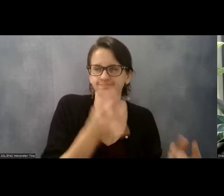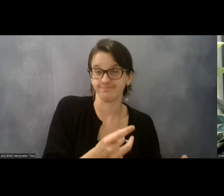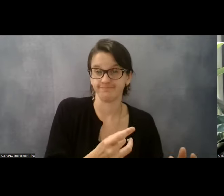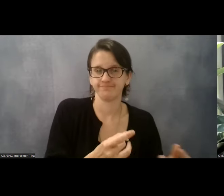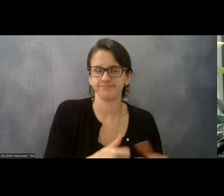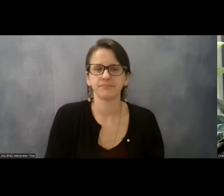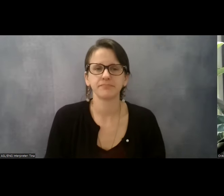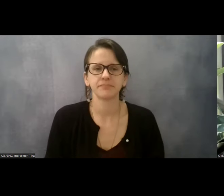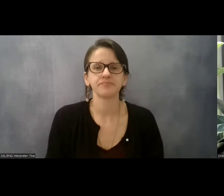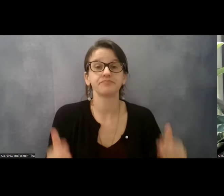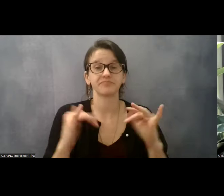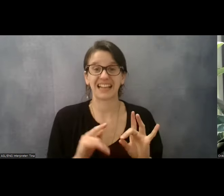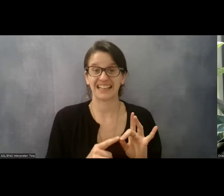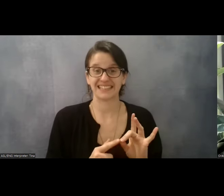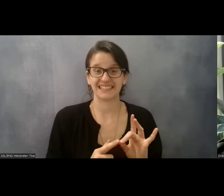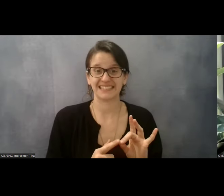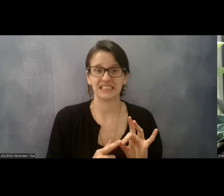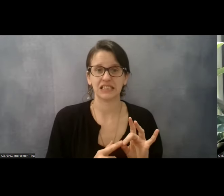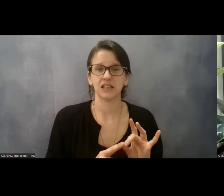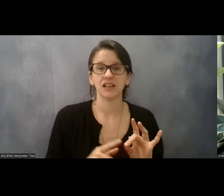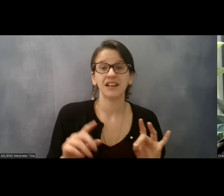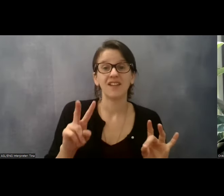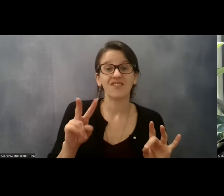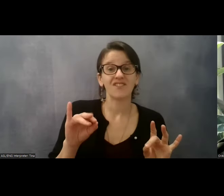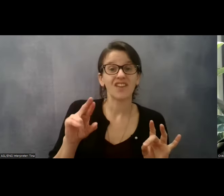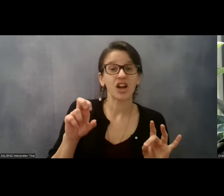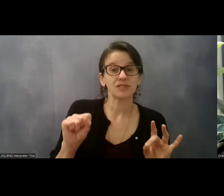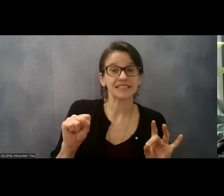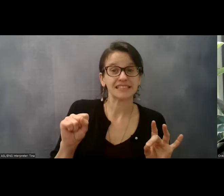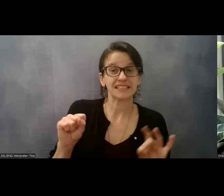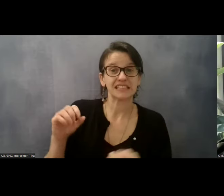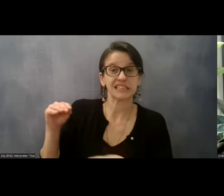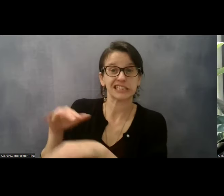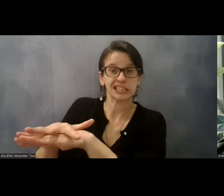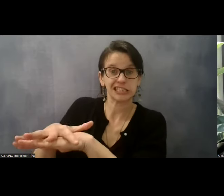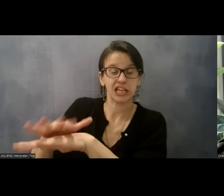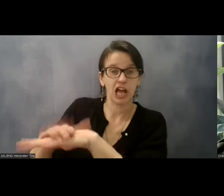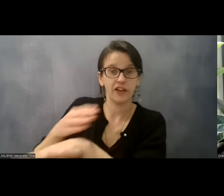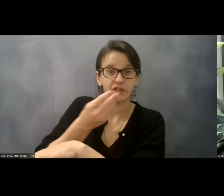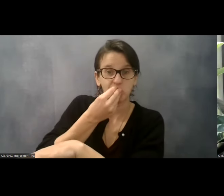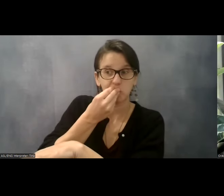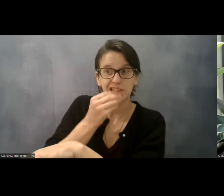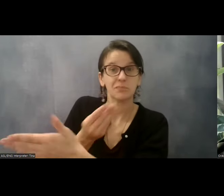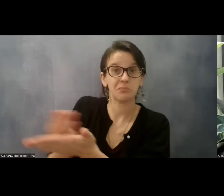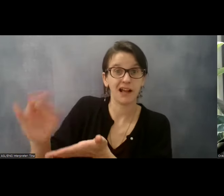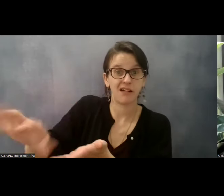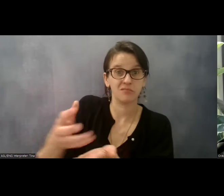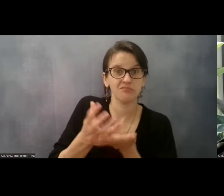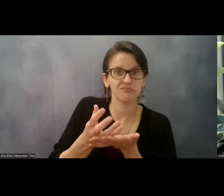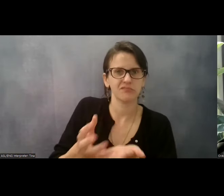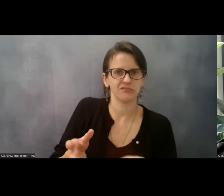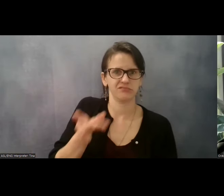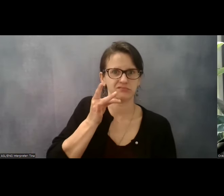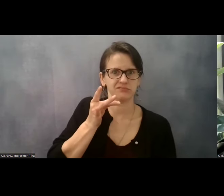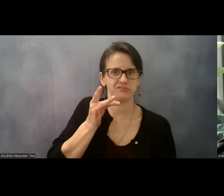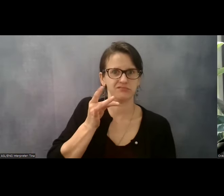is you can avoid virus contaminated food, and even you can avoid contamination with various pathogens. A